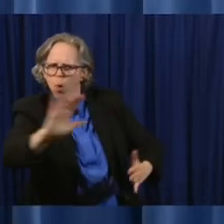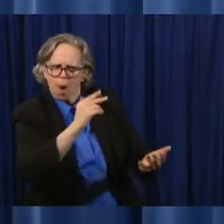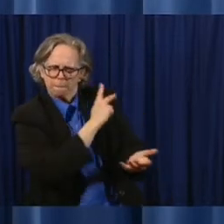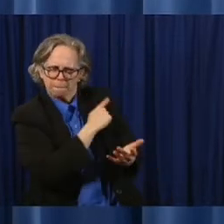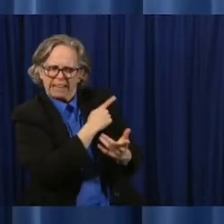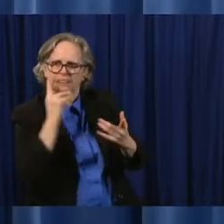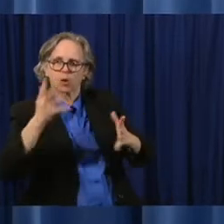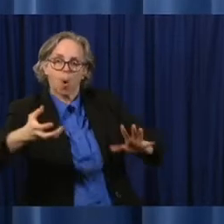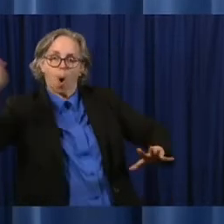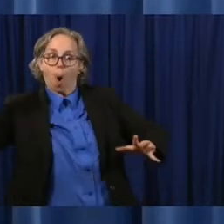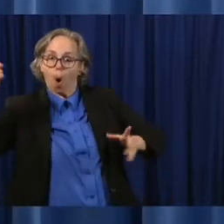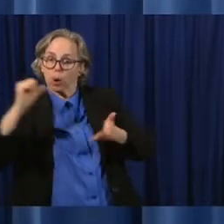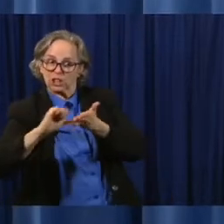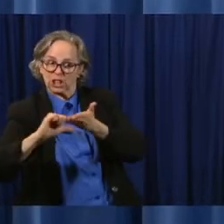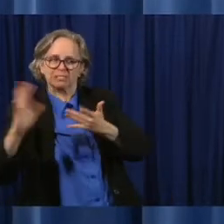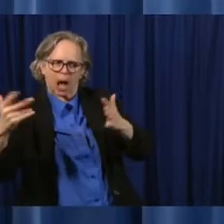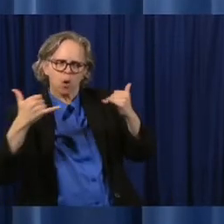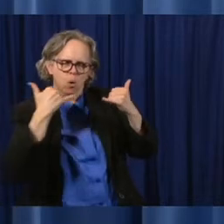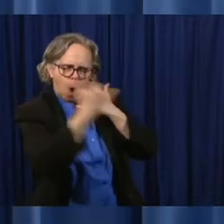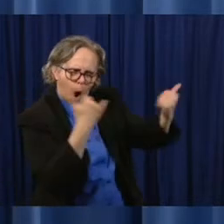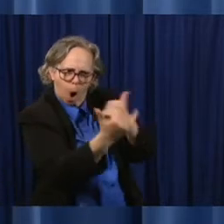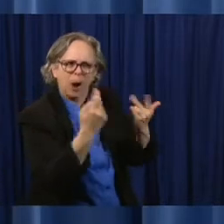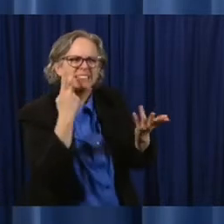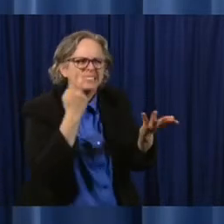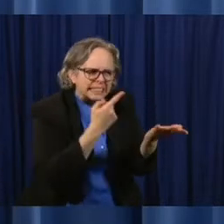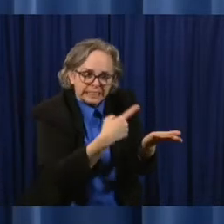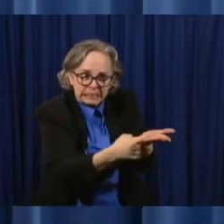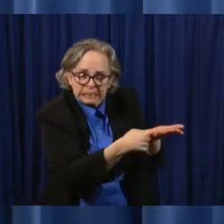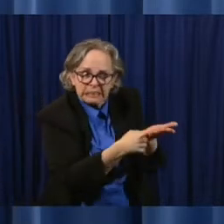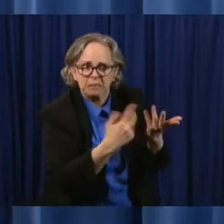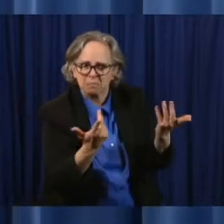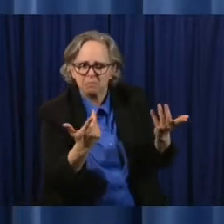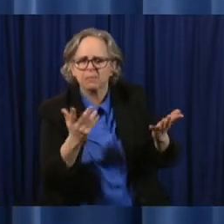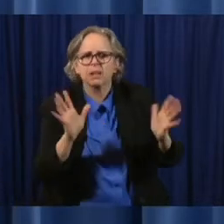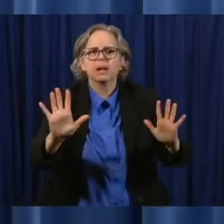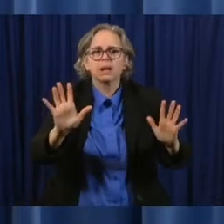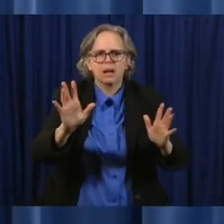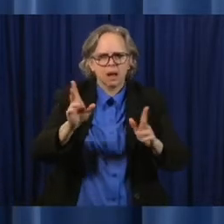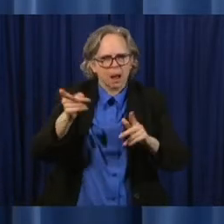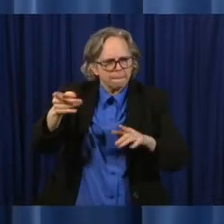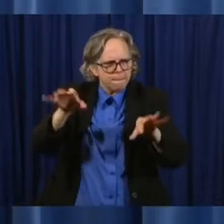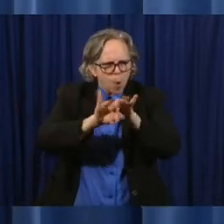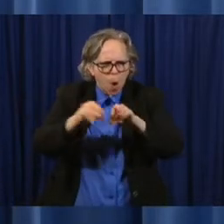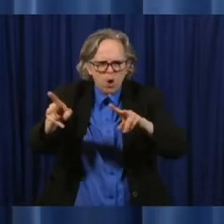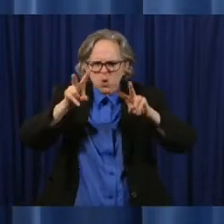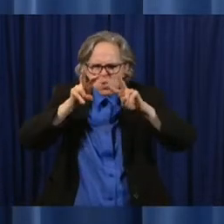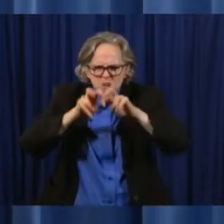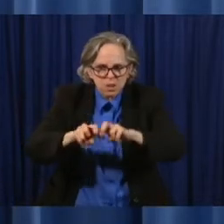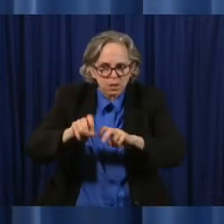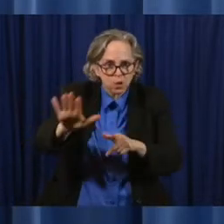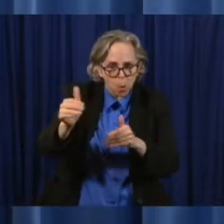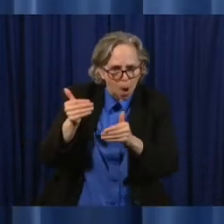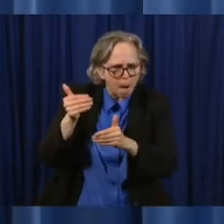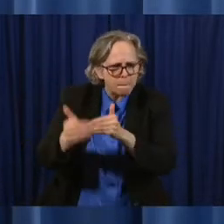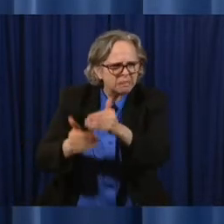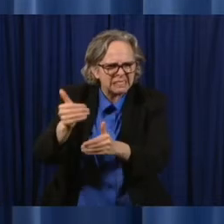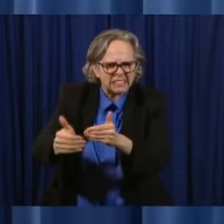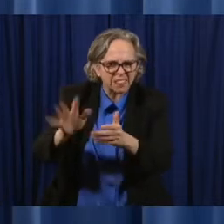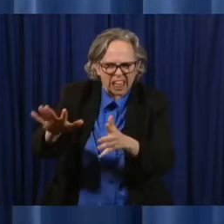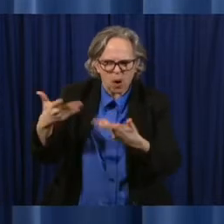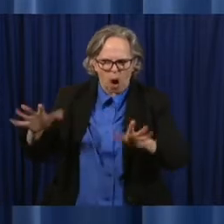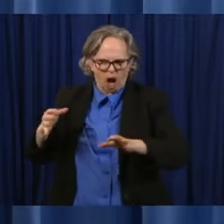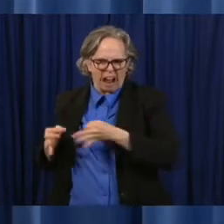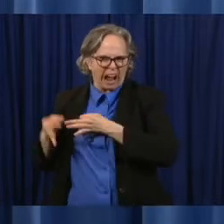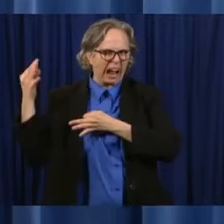and outpatient surgery centers to reassess those procedures and surgeries that were postponed, to talk